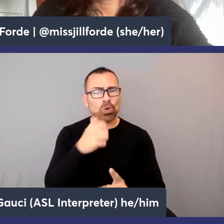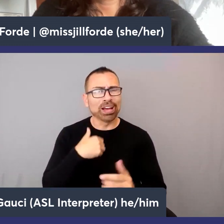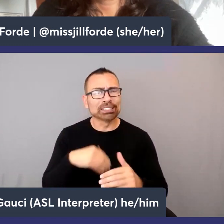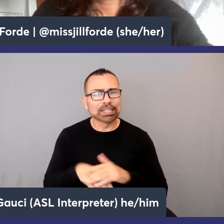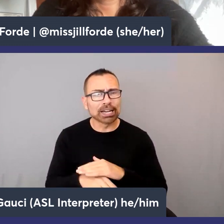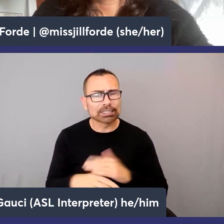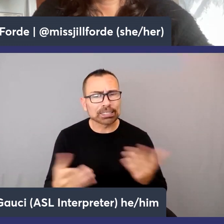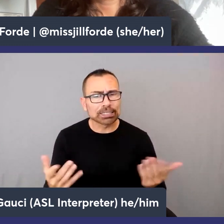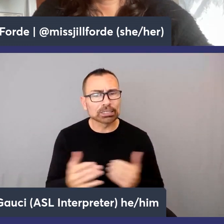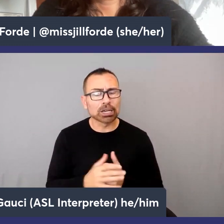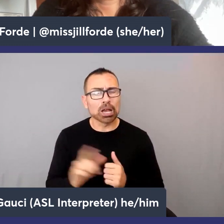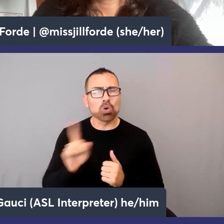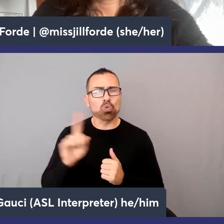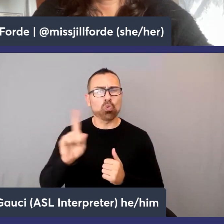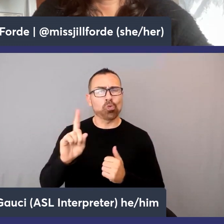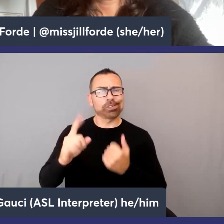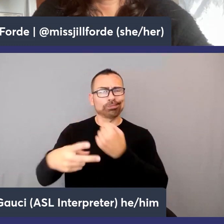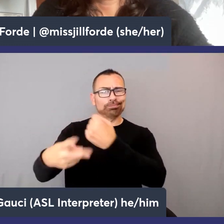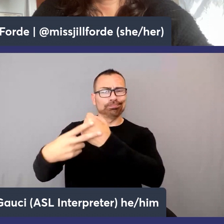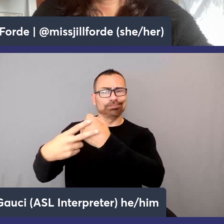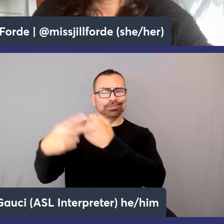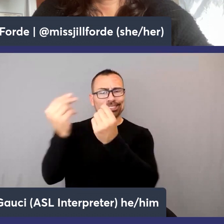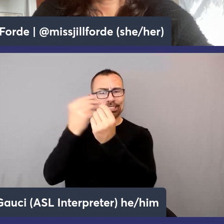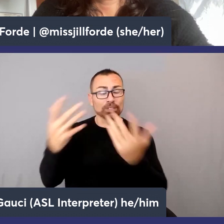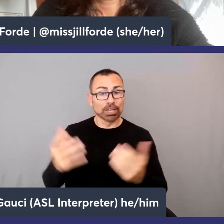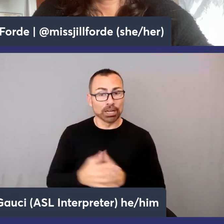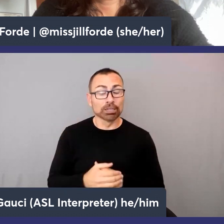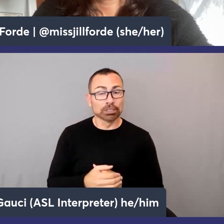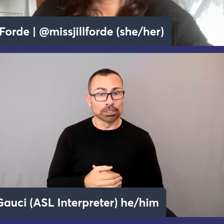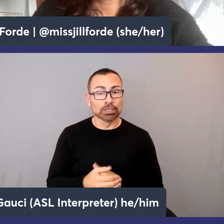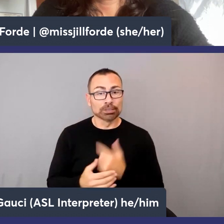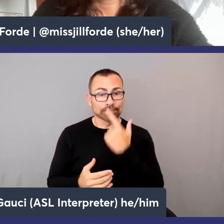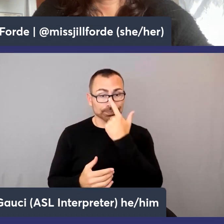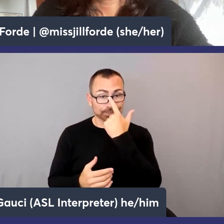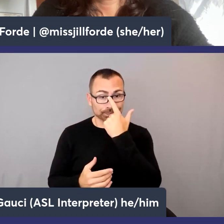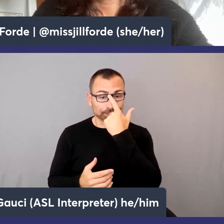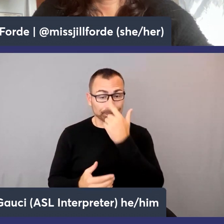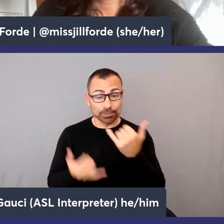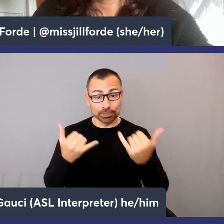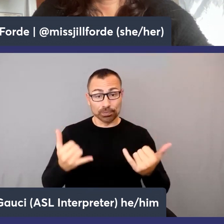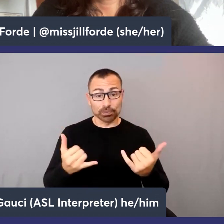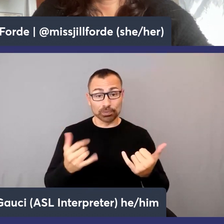where all should the data reside. And now that we've given customers